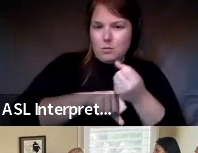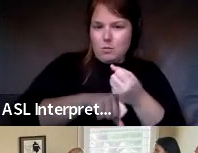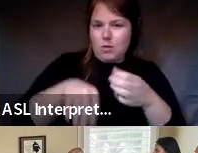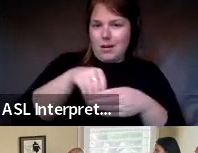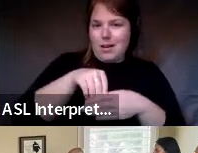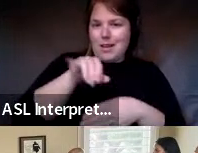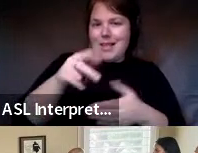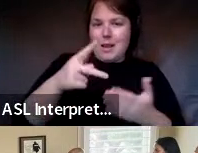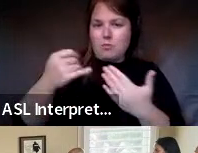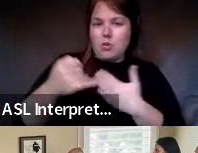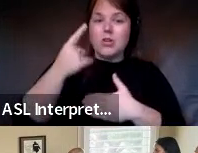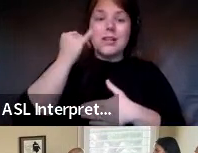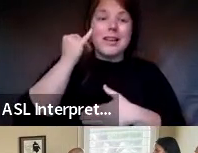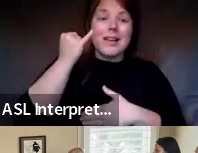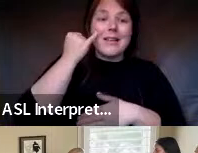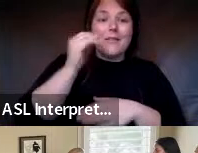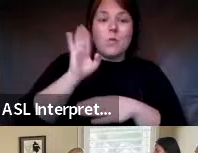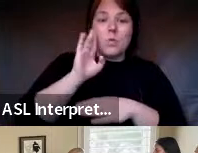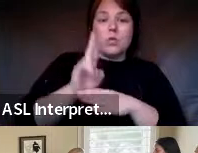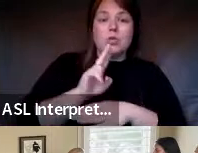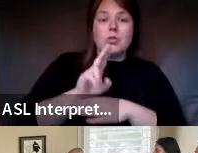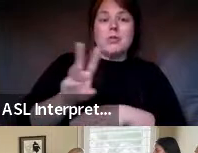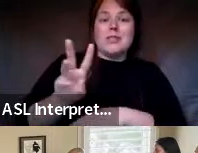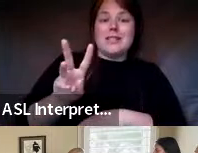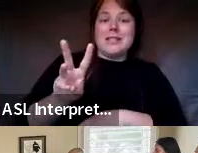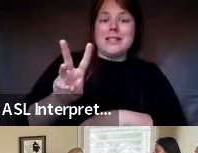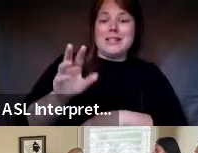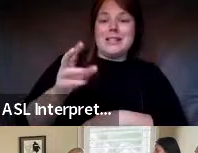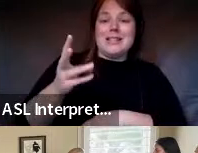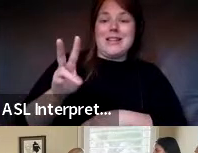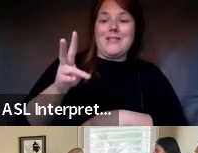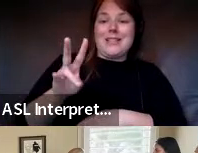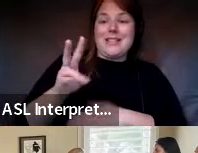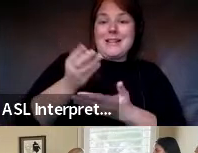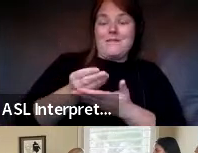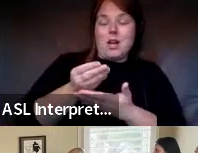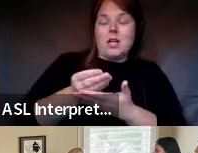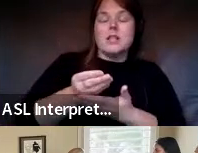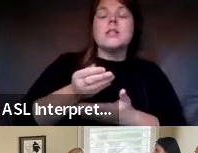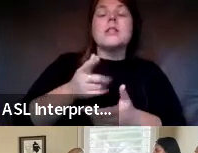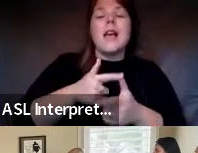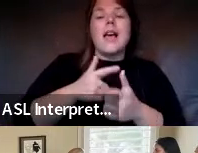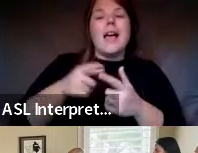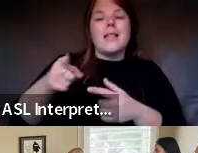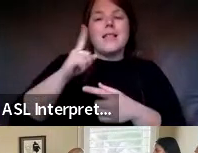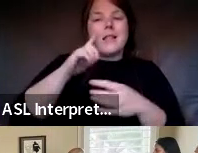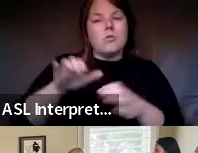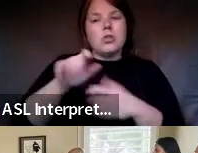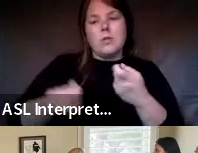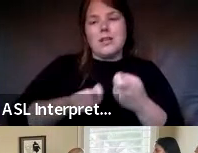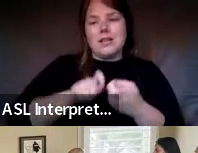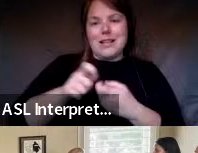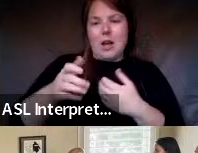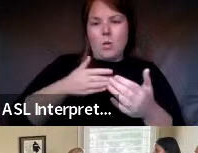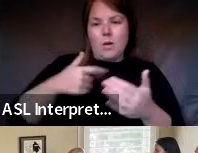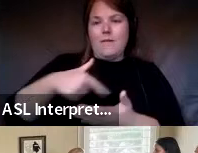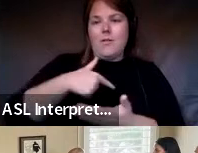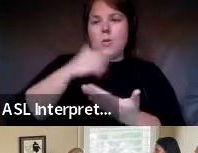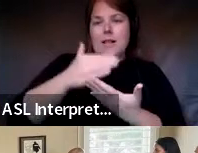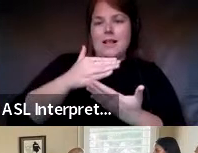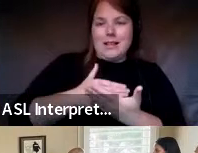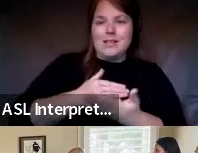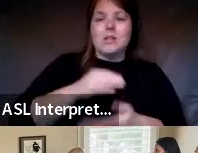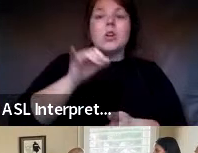use 617 funds. And then that's the agreement they enter into, is to do exactly what that project is that we outlined. So that is